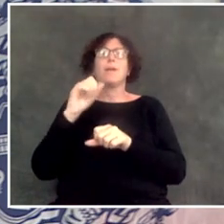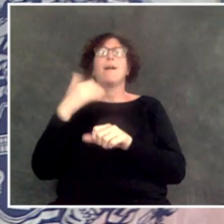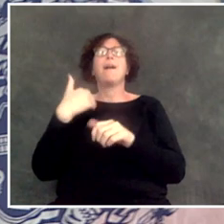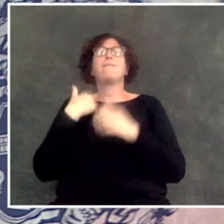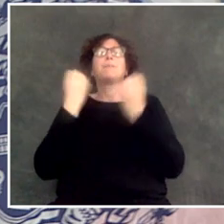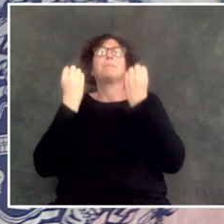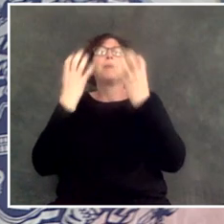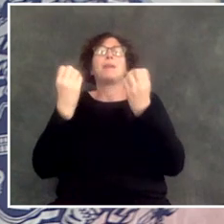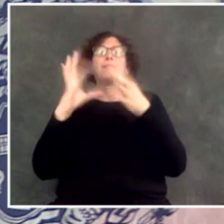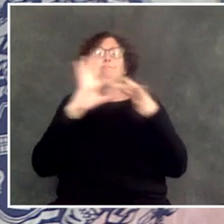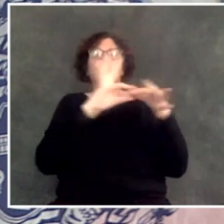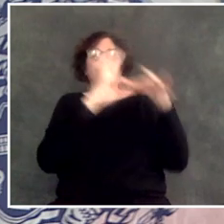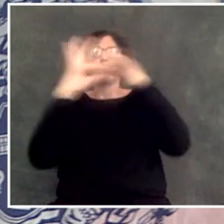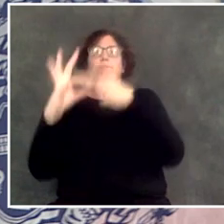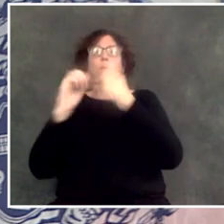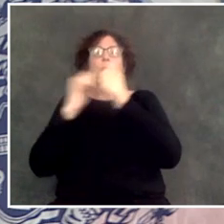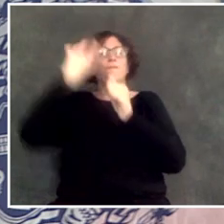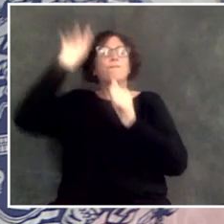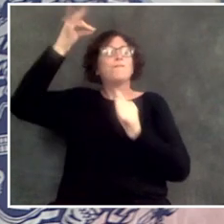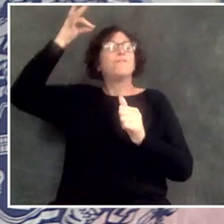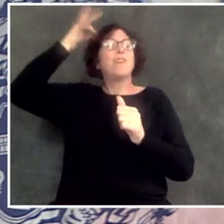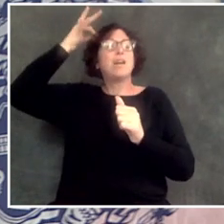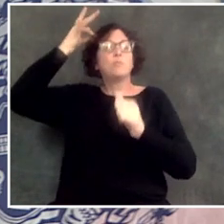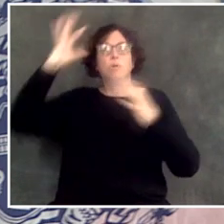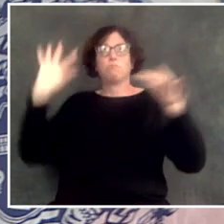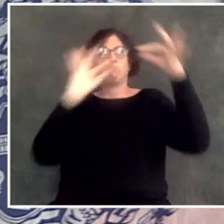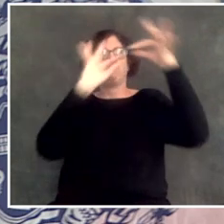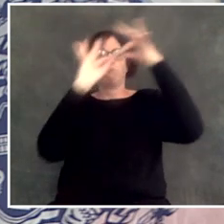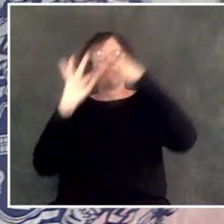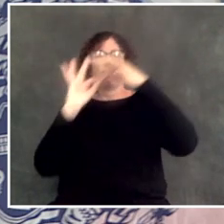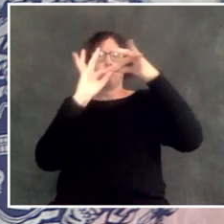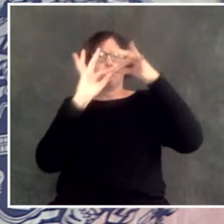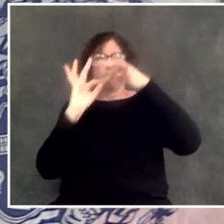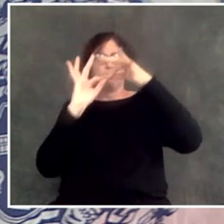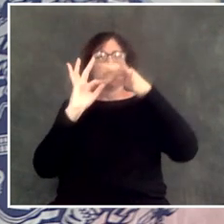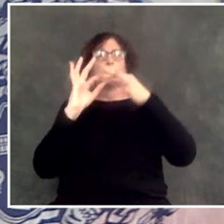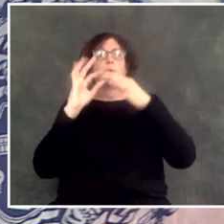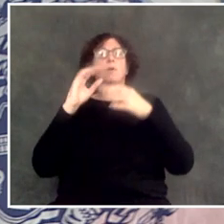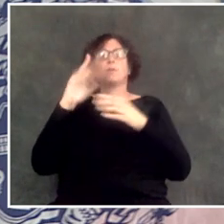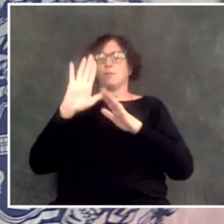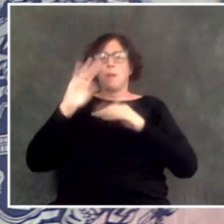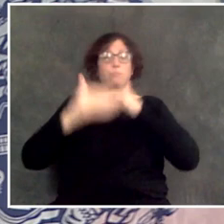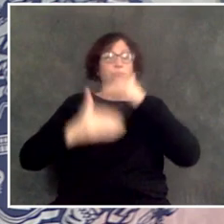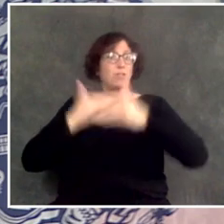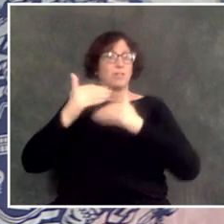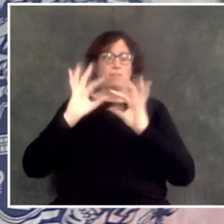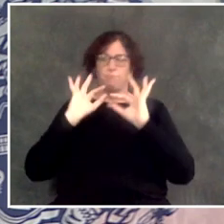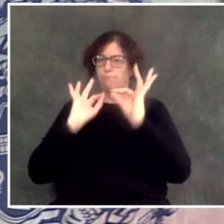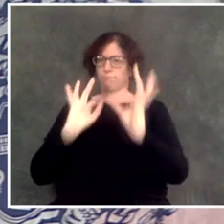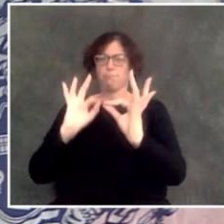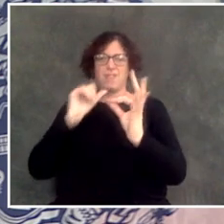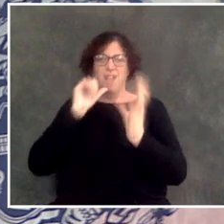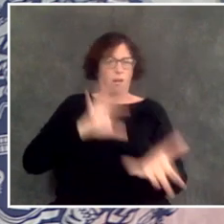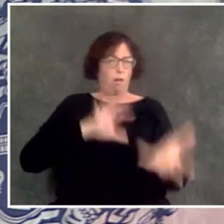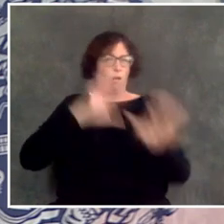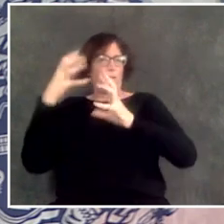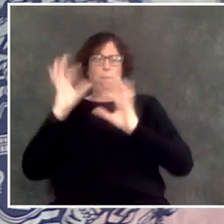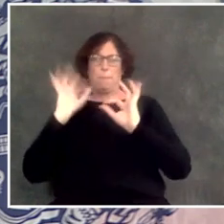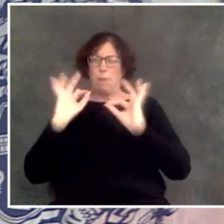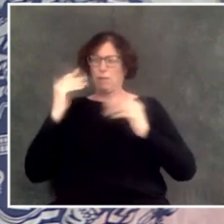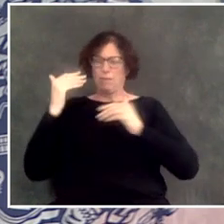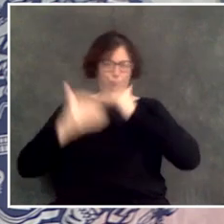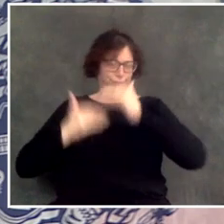operational plans with the federal government, the state government. She's doing exactly what you want an emergency management commissioner to do. She's working on